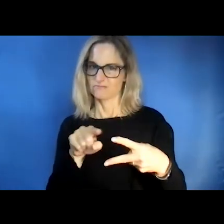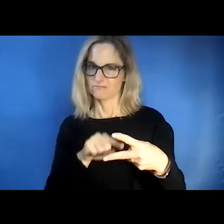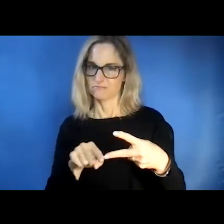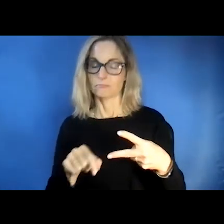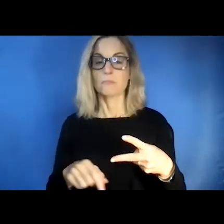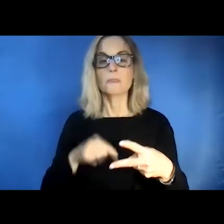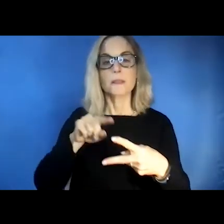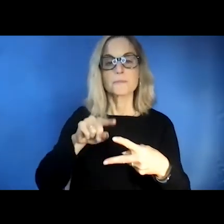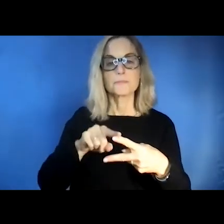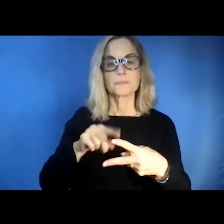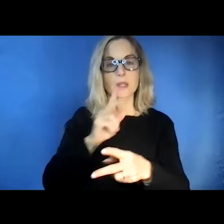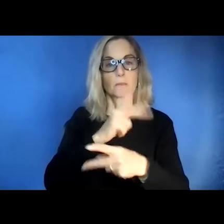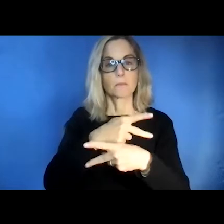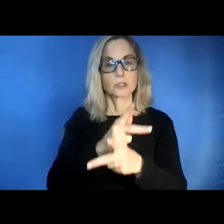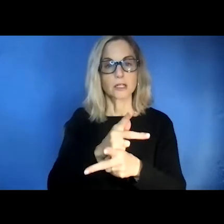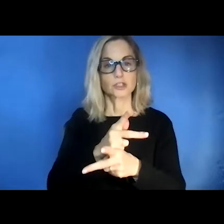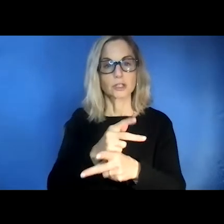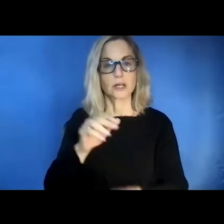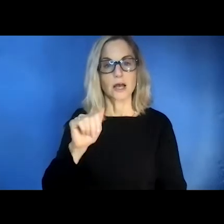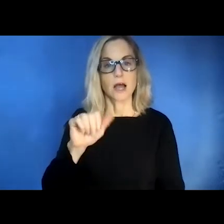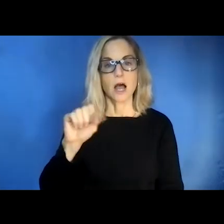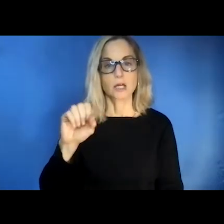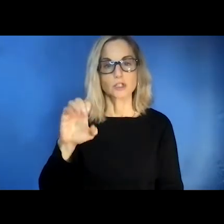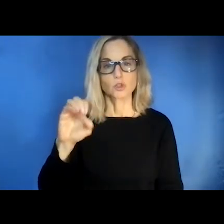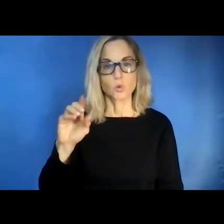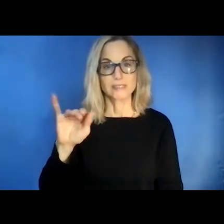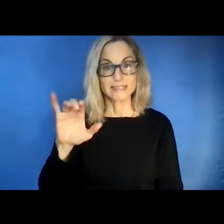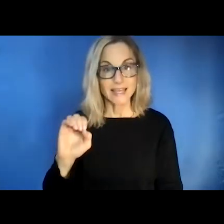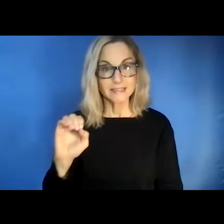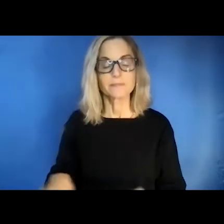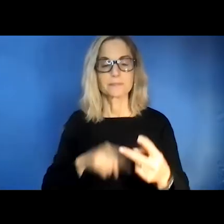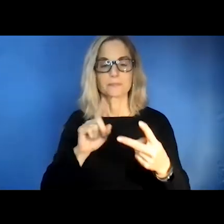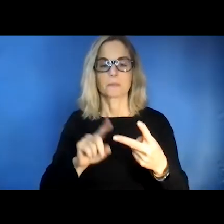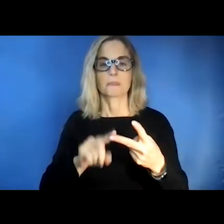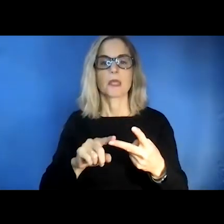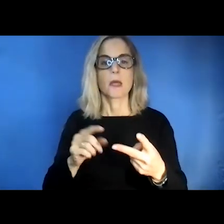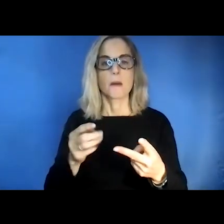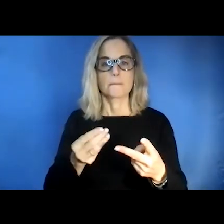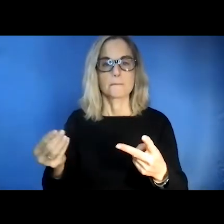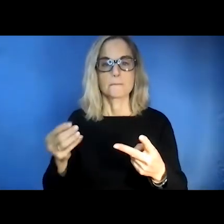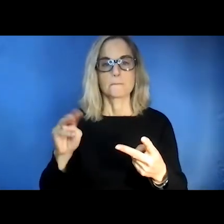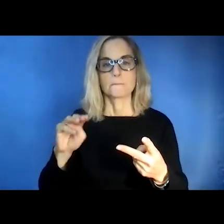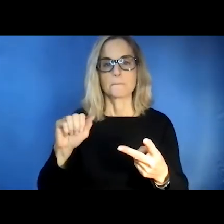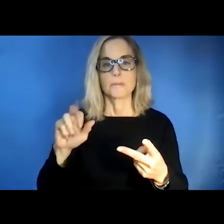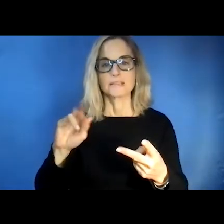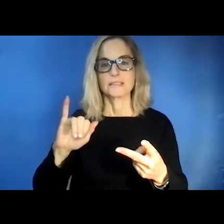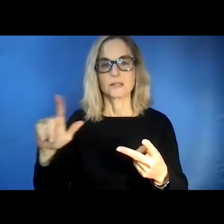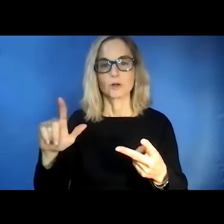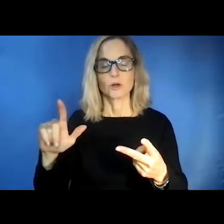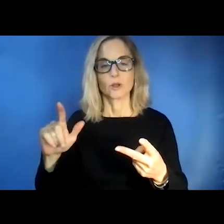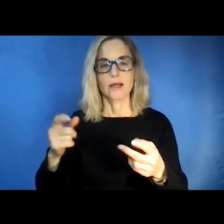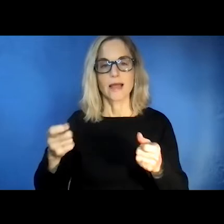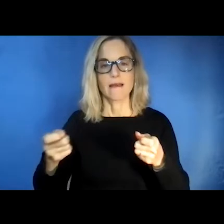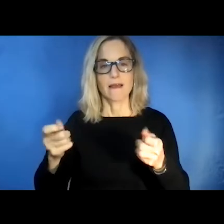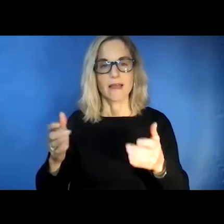the production associate, and the other is the material handler. Here in just a minute, we're going to have our slides back up so I can give you